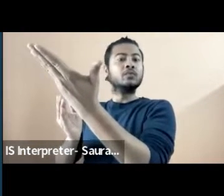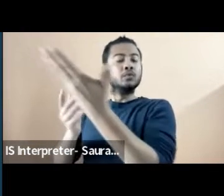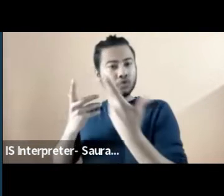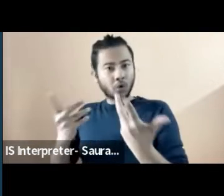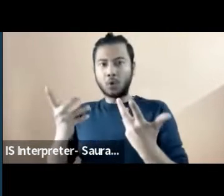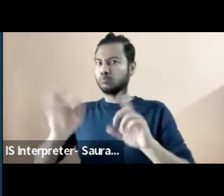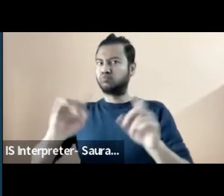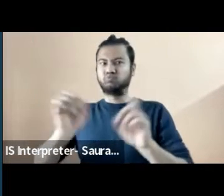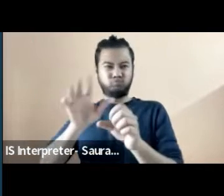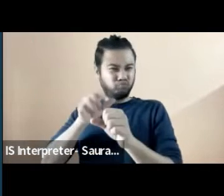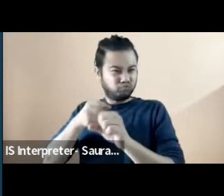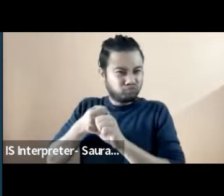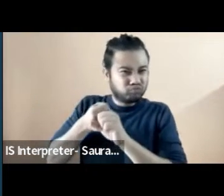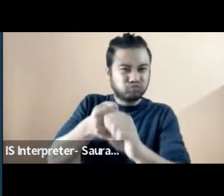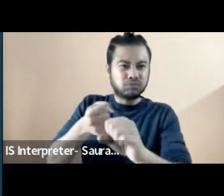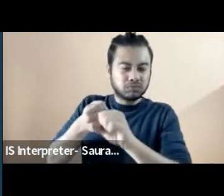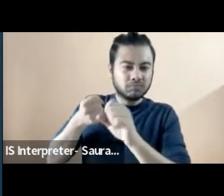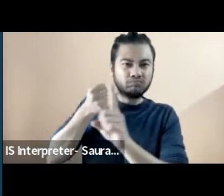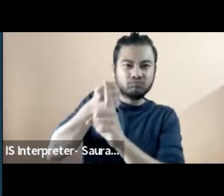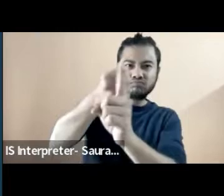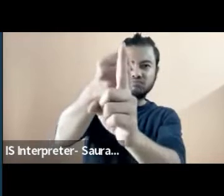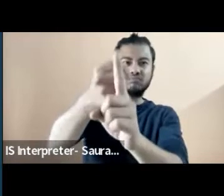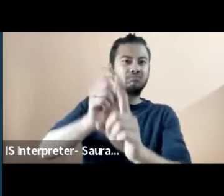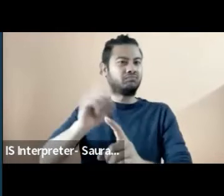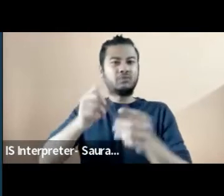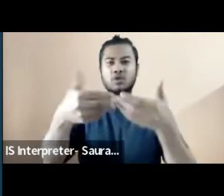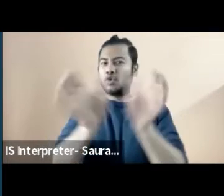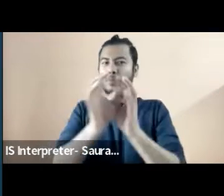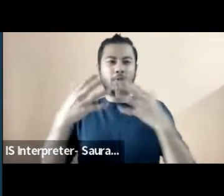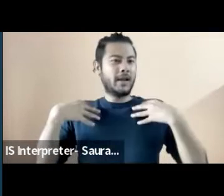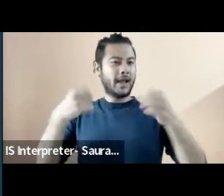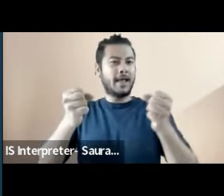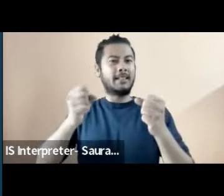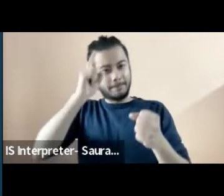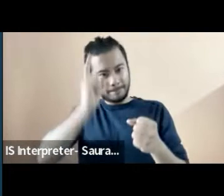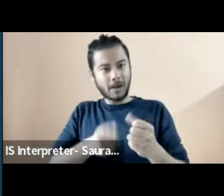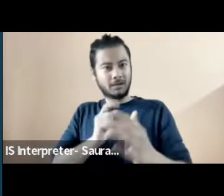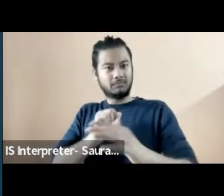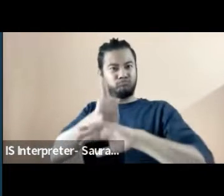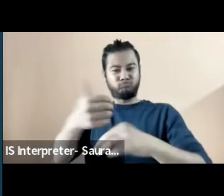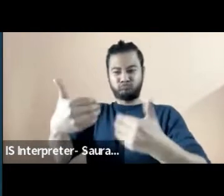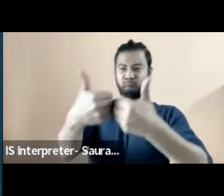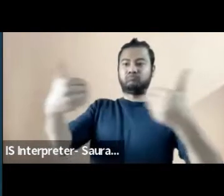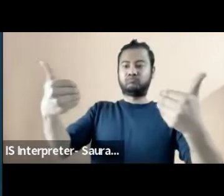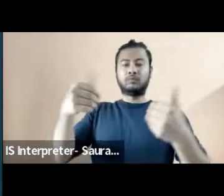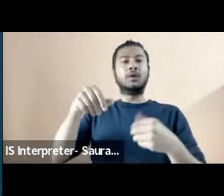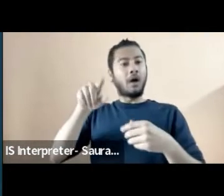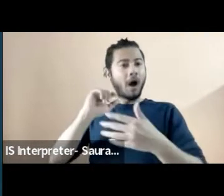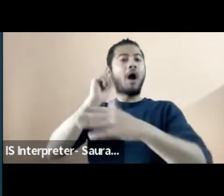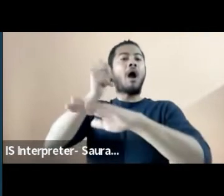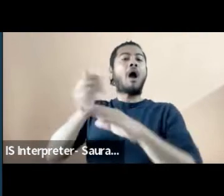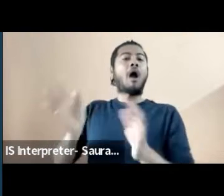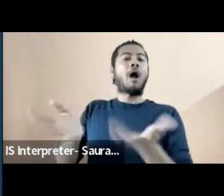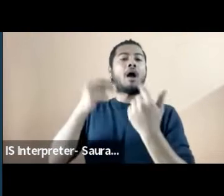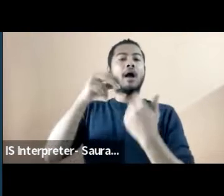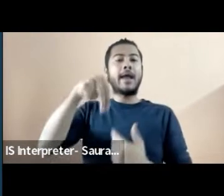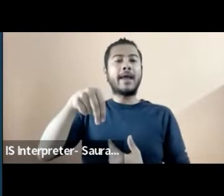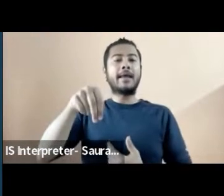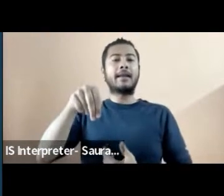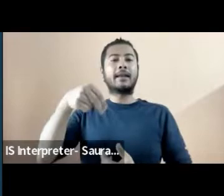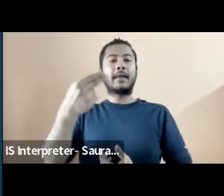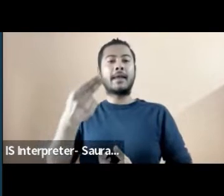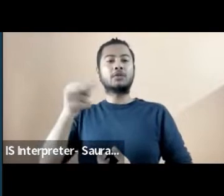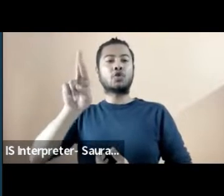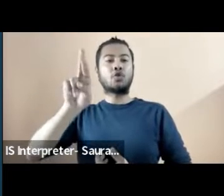integrating community action for health under the NRHM program. And then again, during the 2000s, there was a group